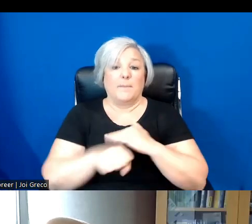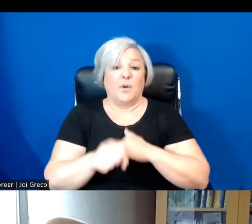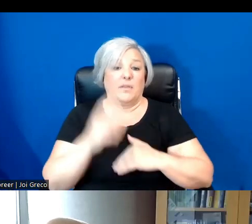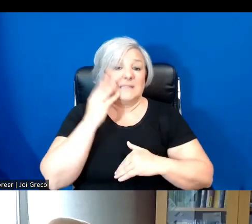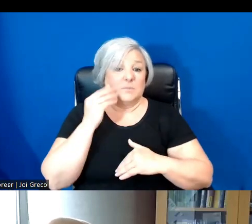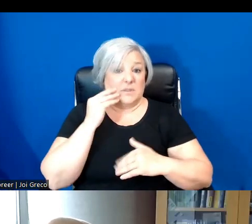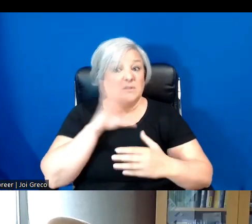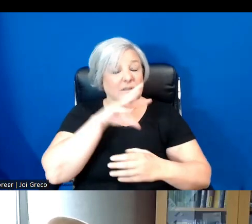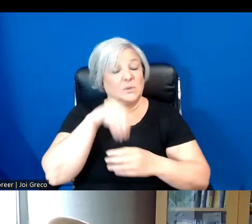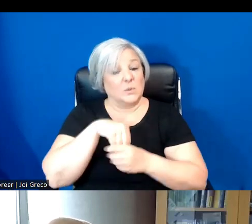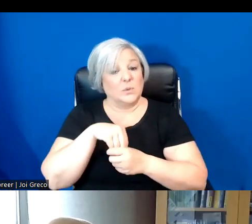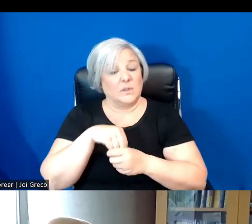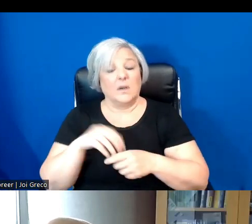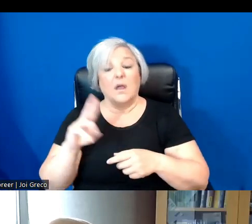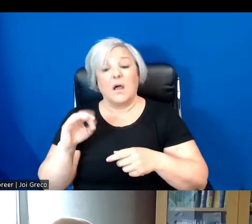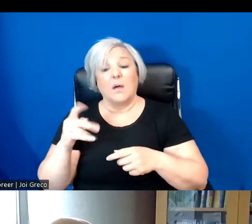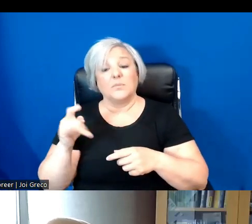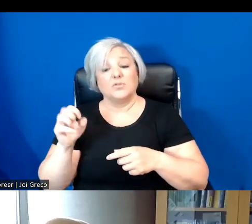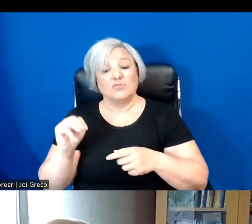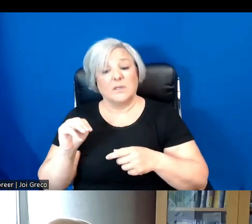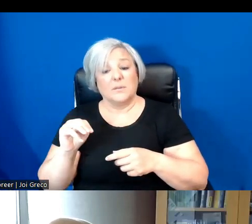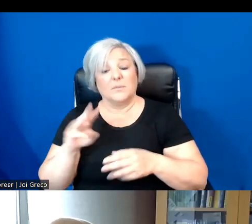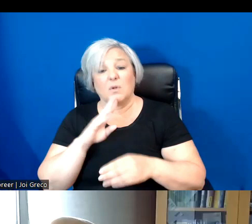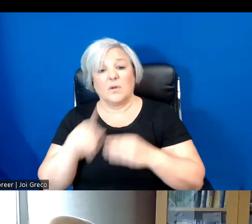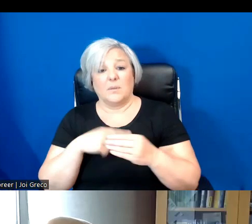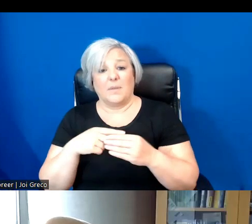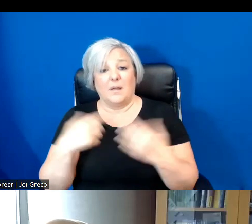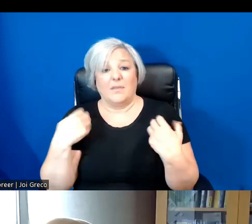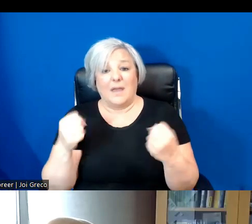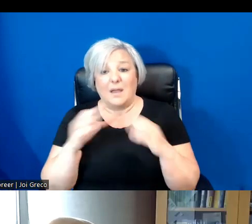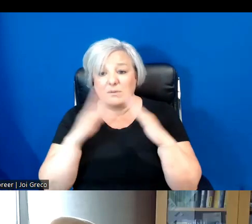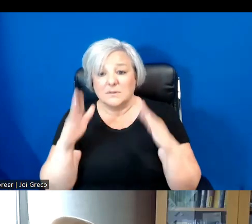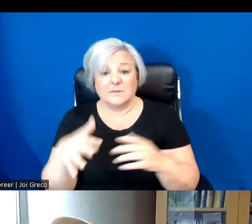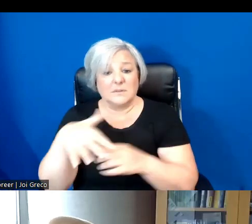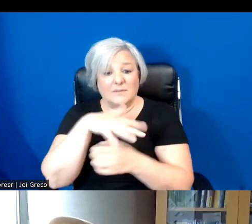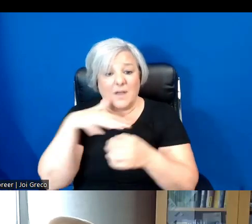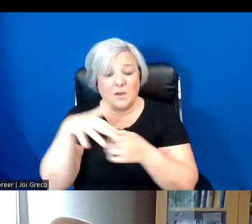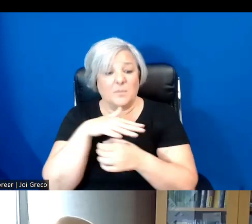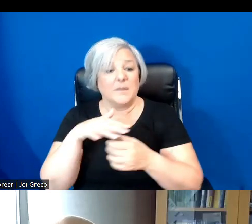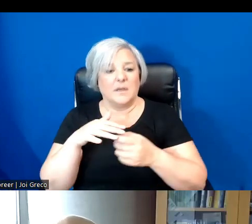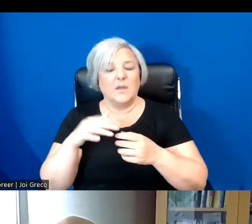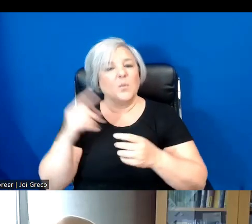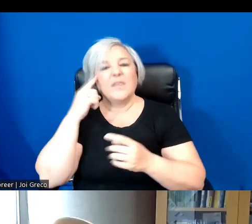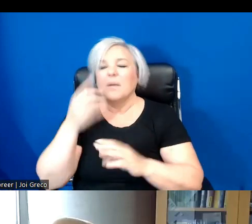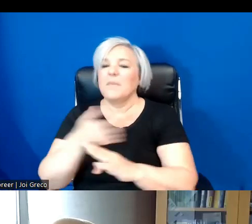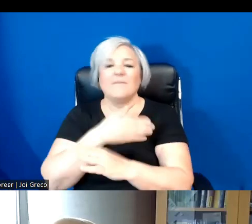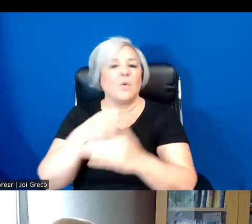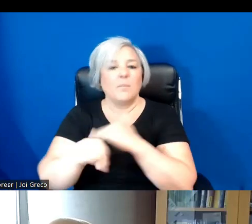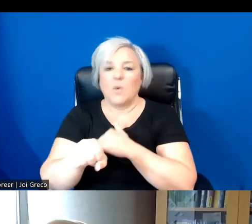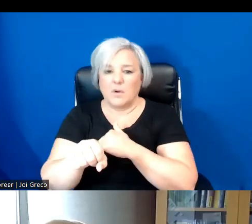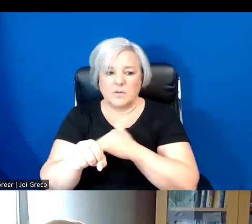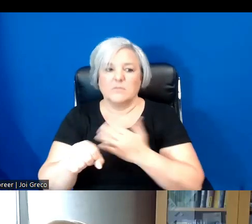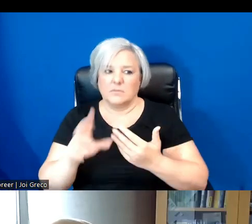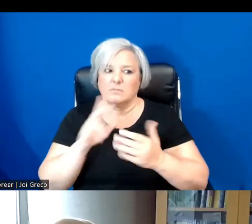we talk about moving upstream and we're talking about improving the household environment, we really need to be thinking about before the kid's even born. So let's go to the next